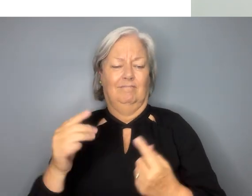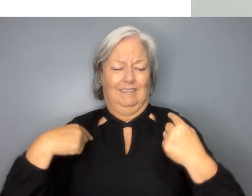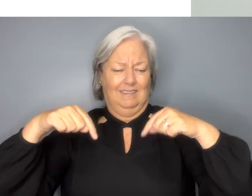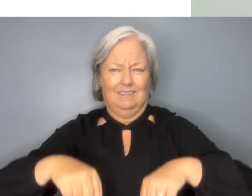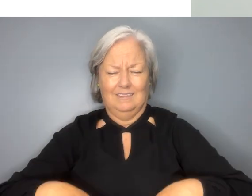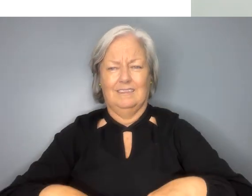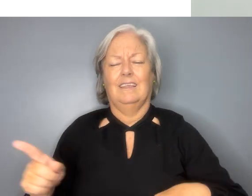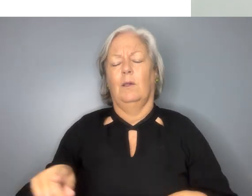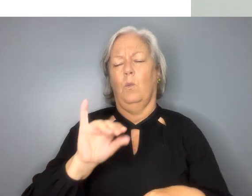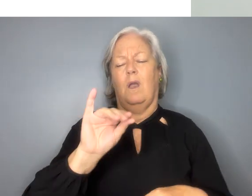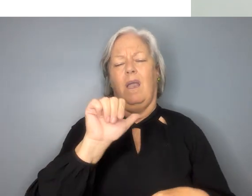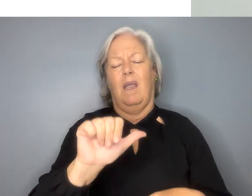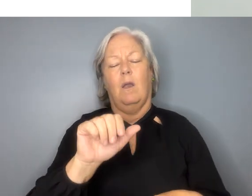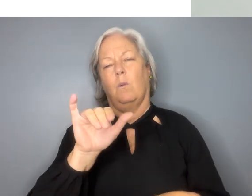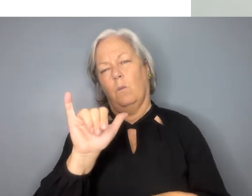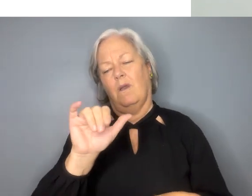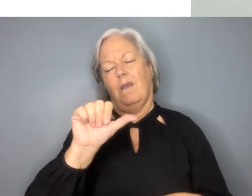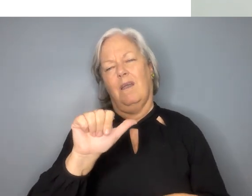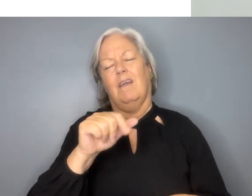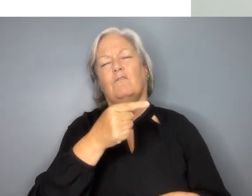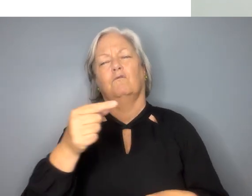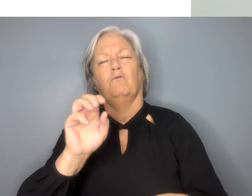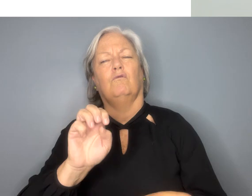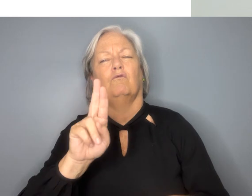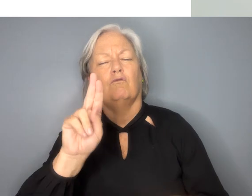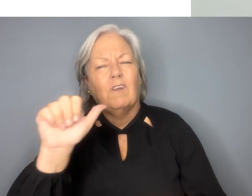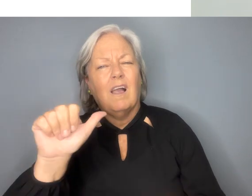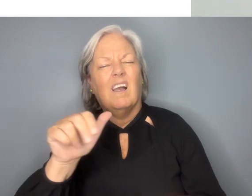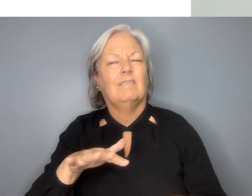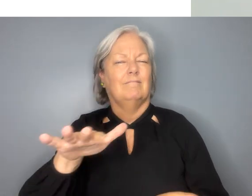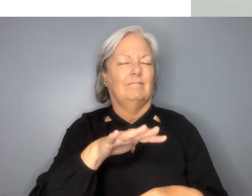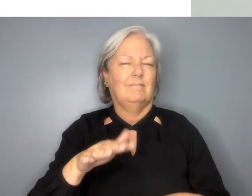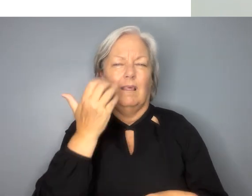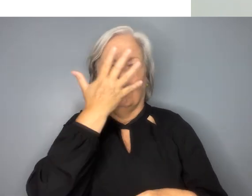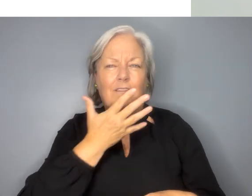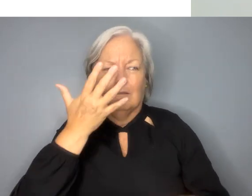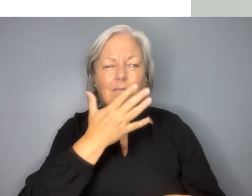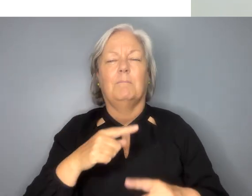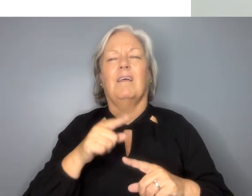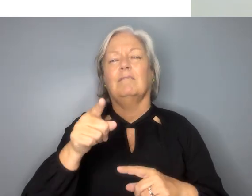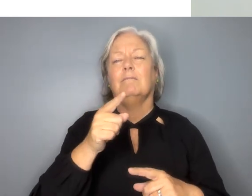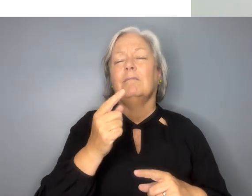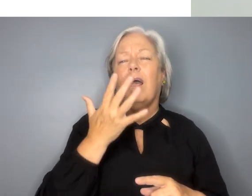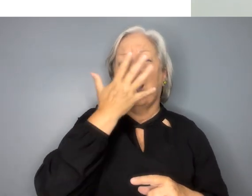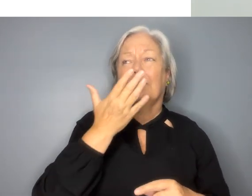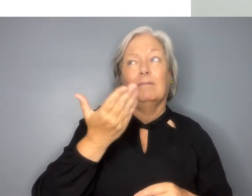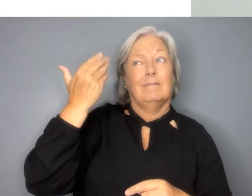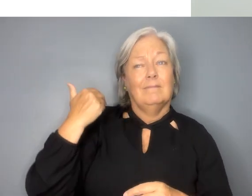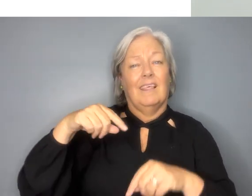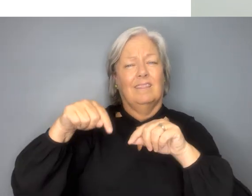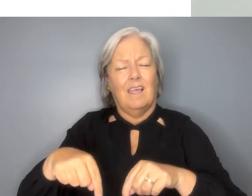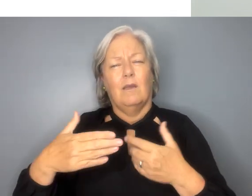closing remarks today, the Yagara and Turrbal peoples, and pay my respects to elders past, present, and emerging. This